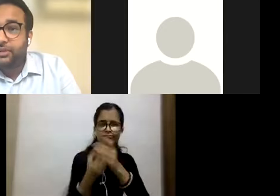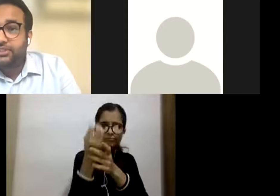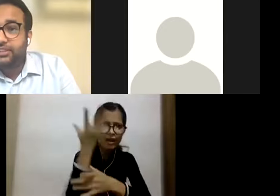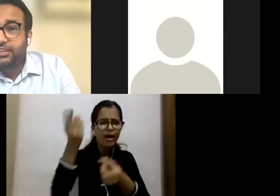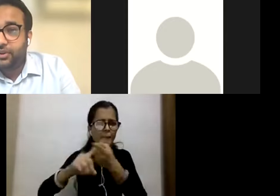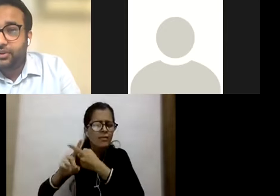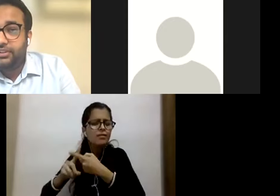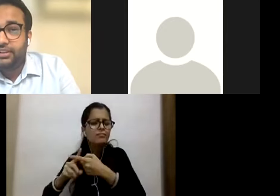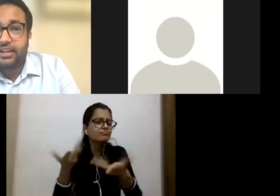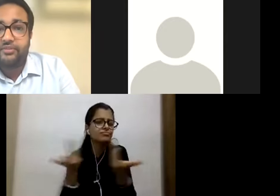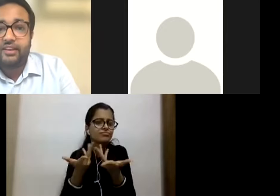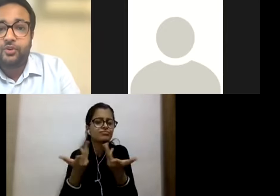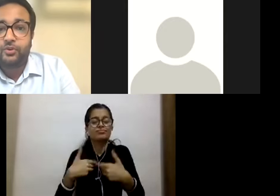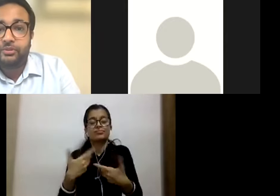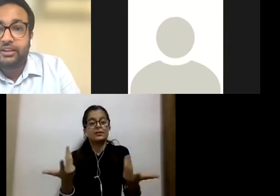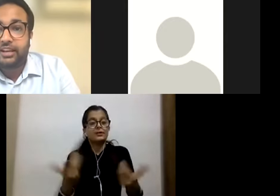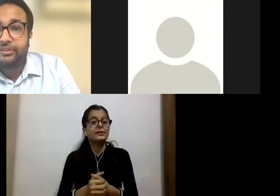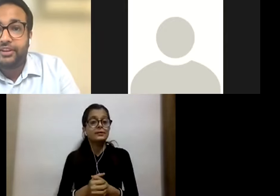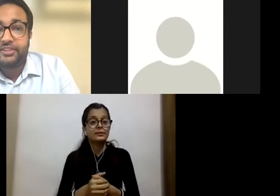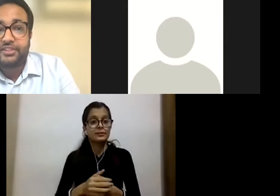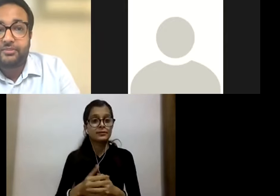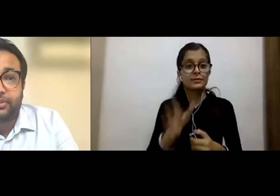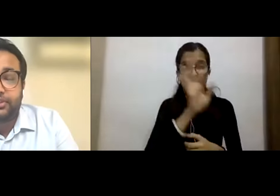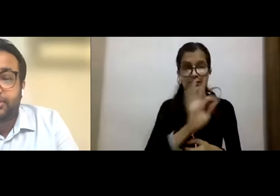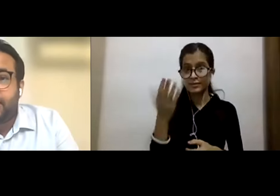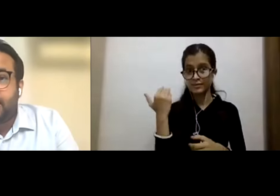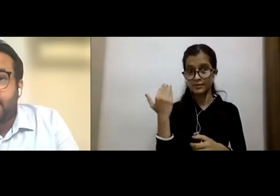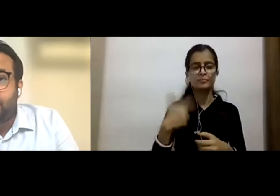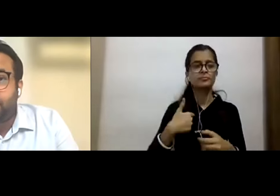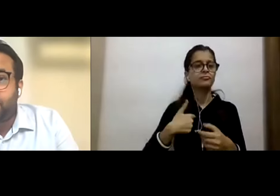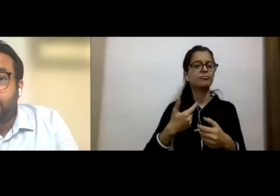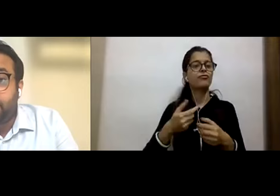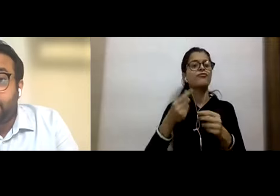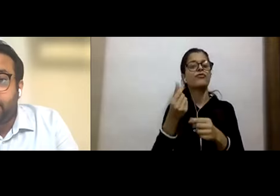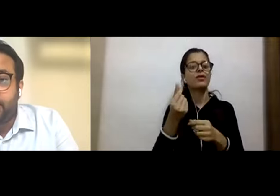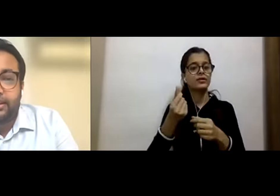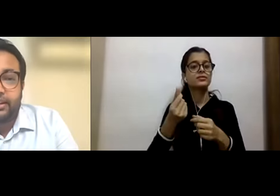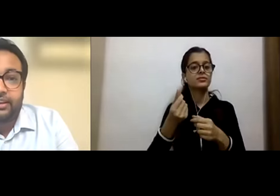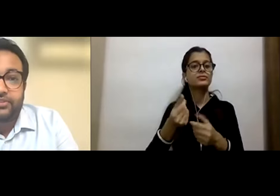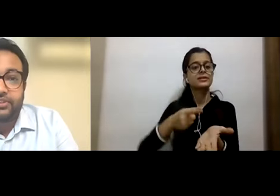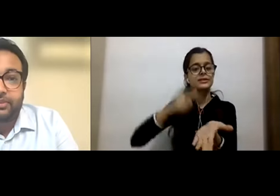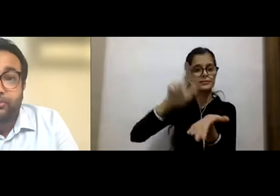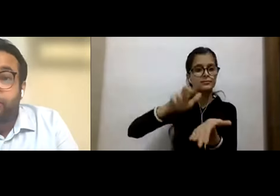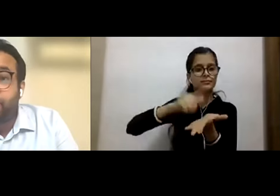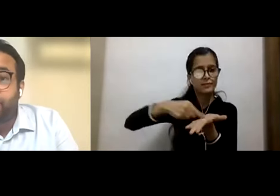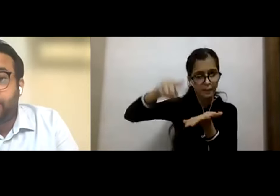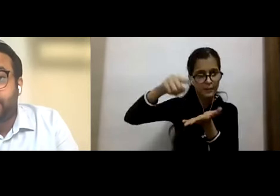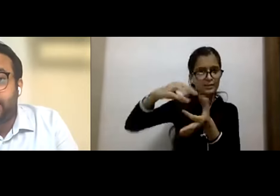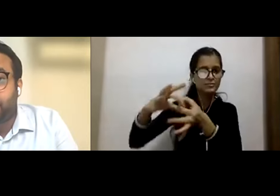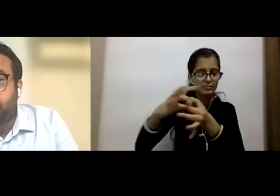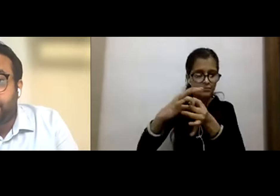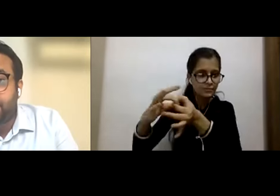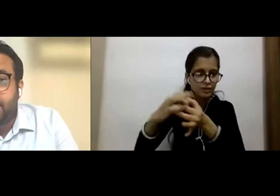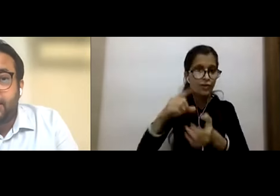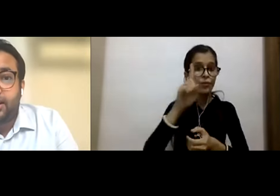last few weeks alone, we have quadrupled our climate finance commitment to the most vulnerable countries by $1.3